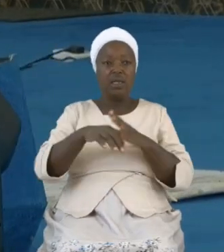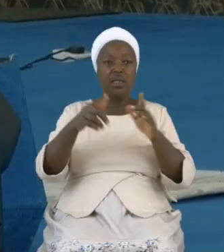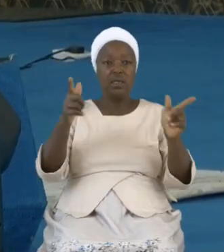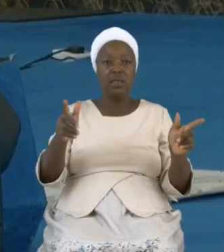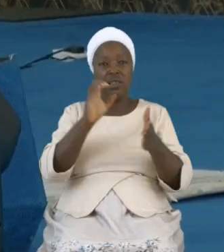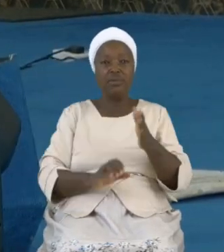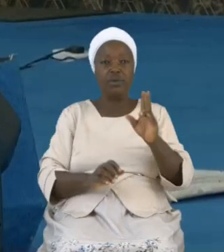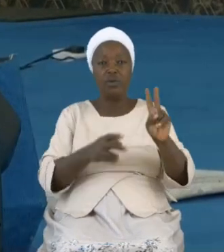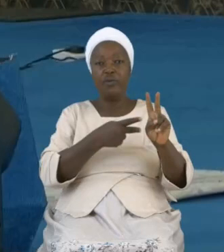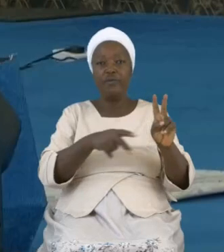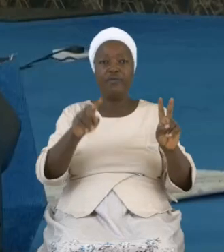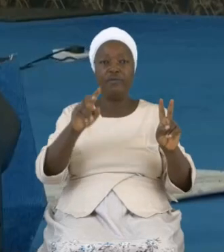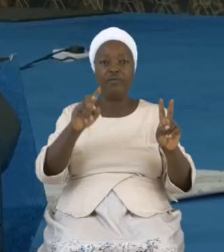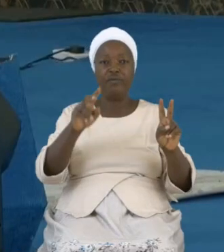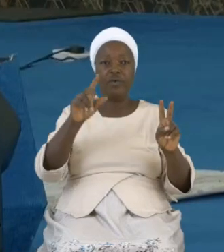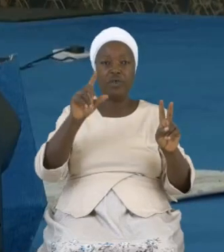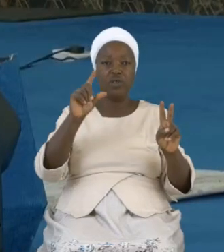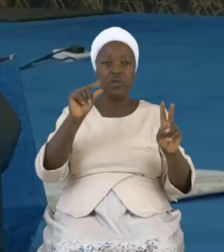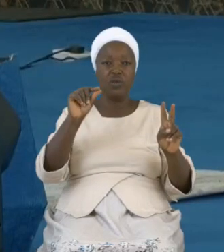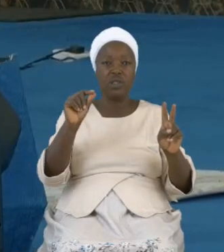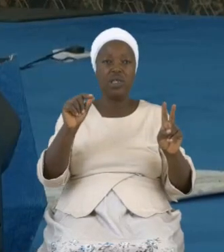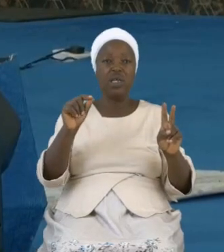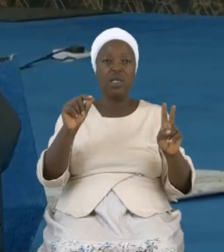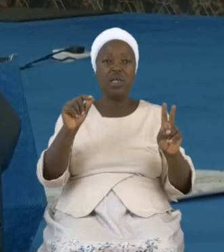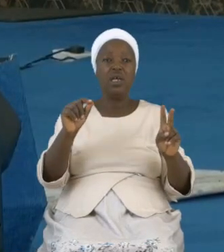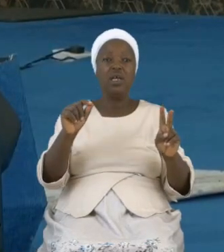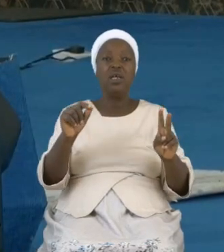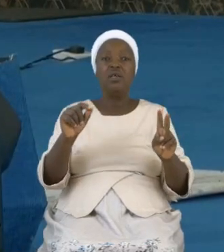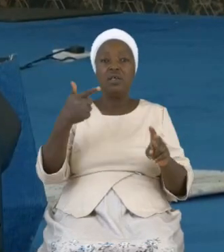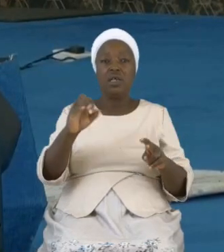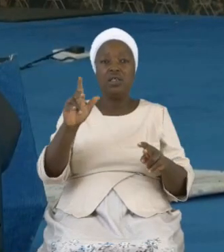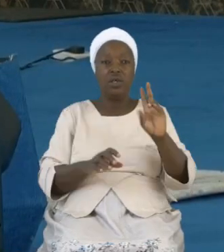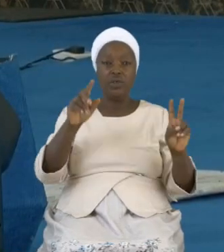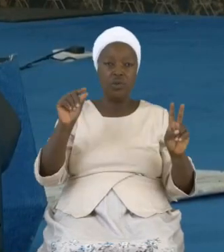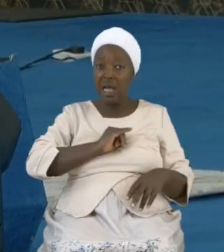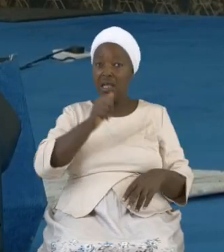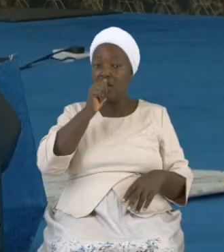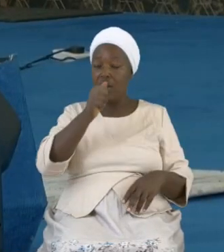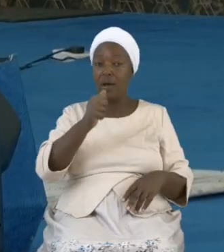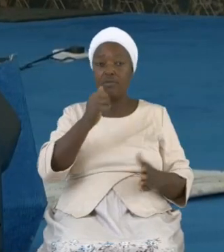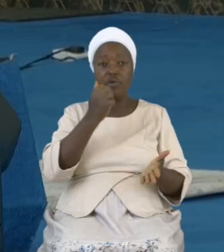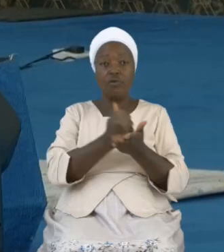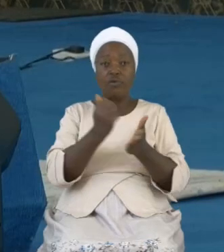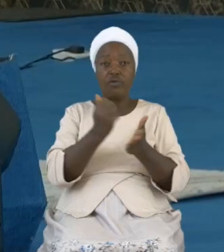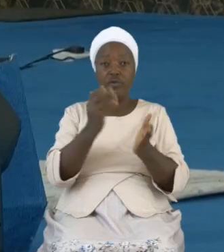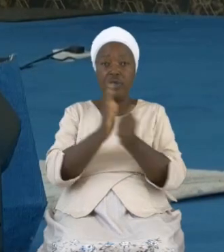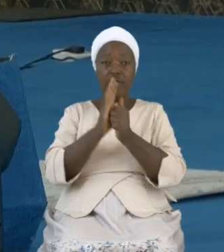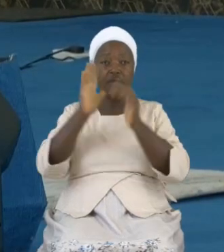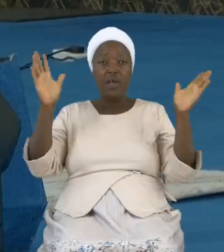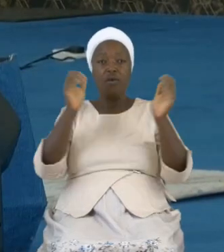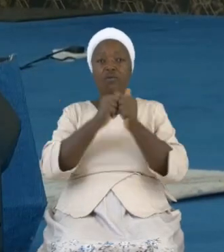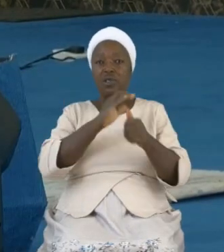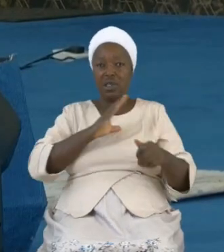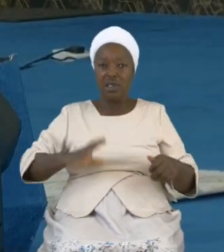verse 20. I am crucified with Christ. Nevertheless, I live. Yet not